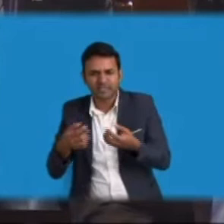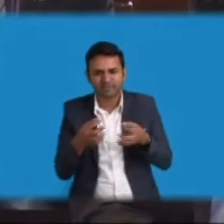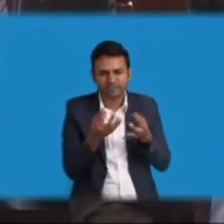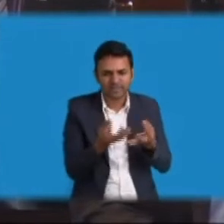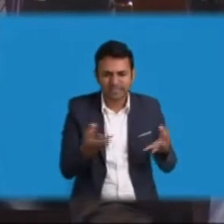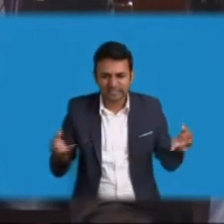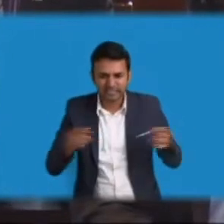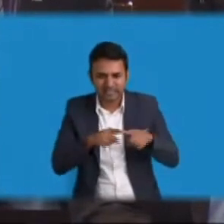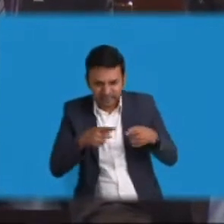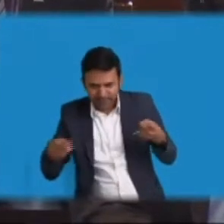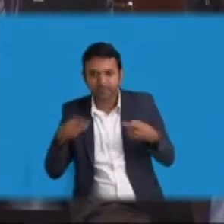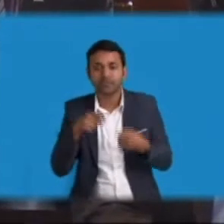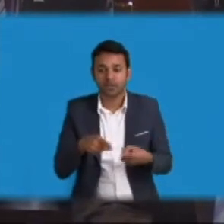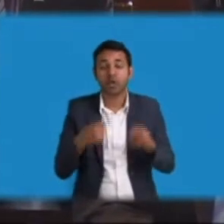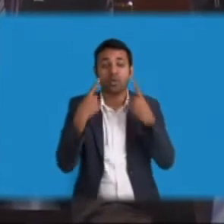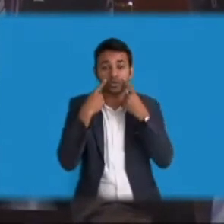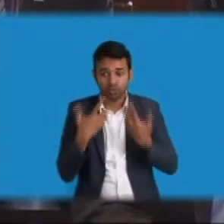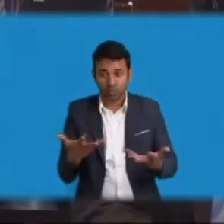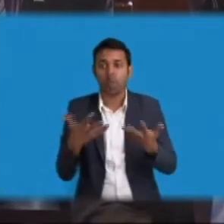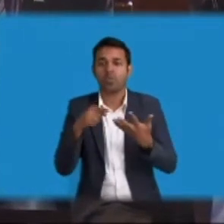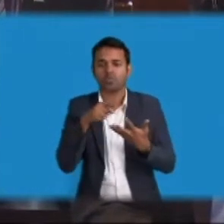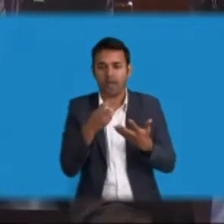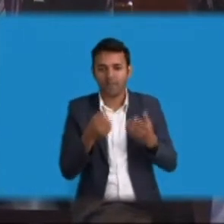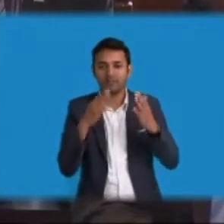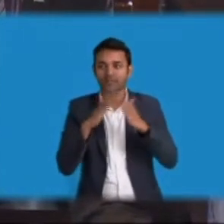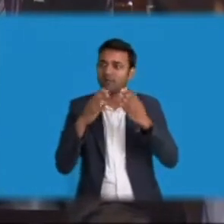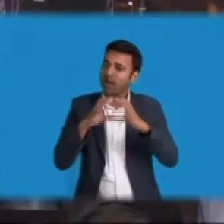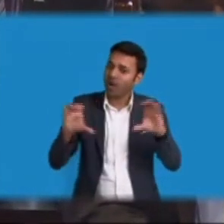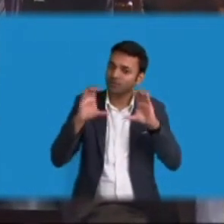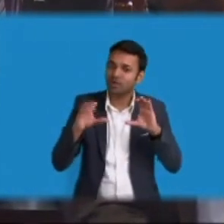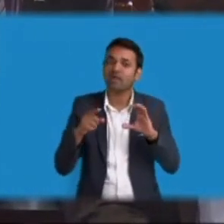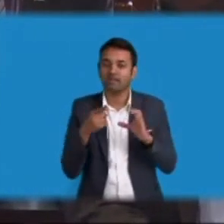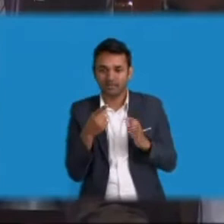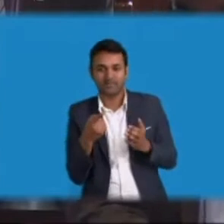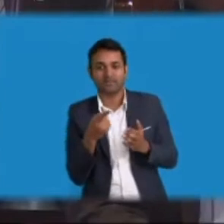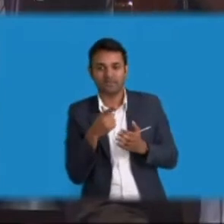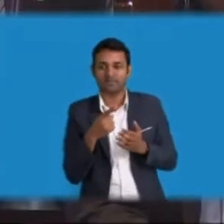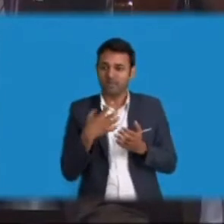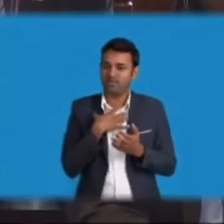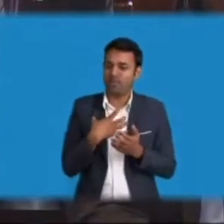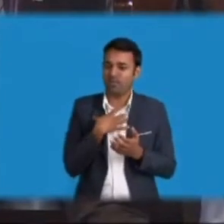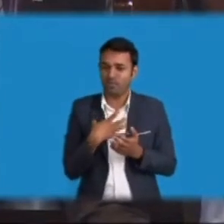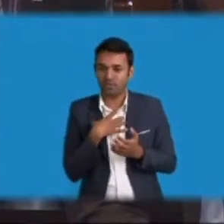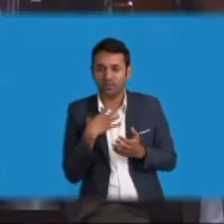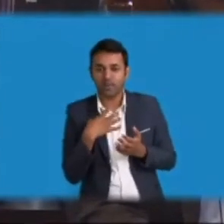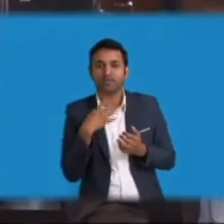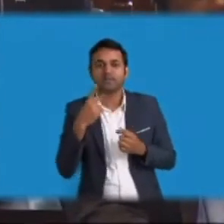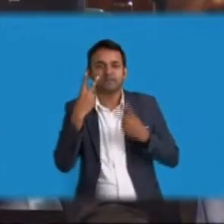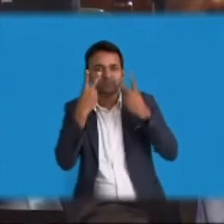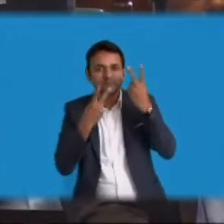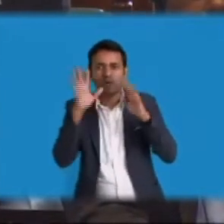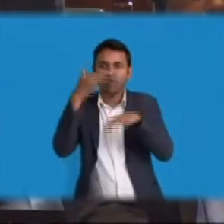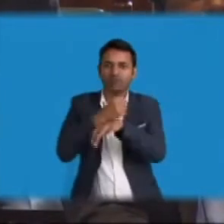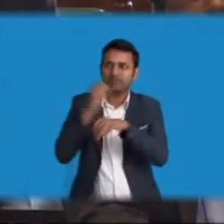will better showcase the municipal council in this area of increased tourism activity. The council has also